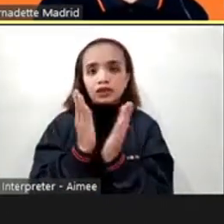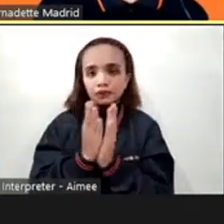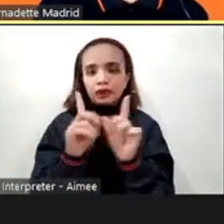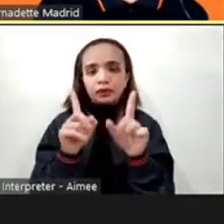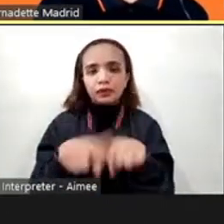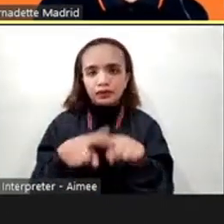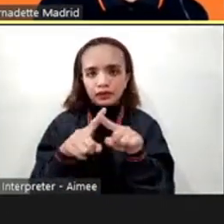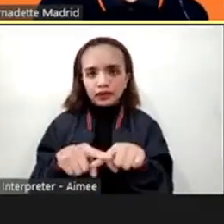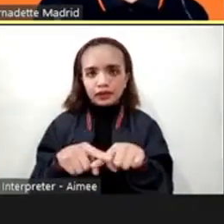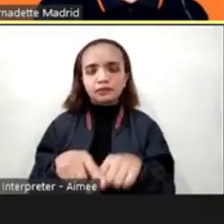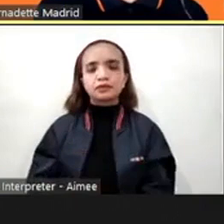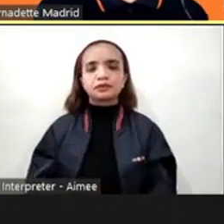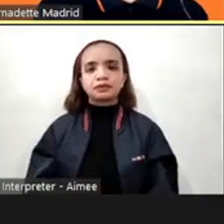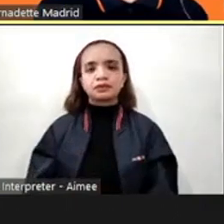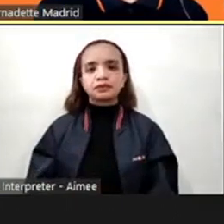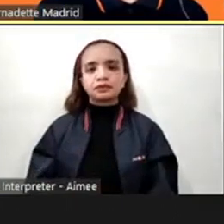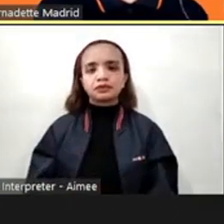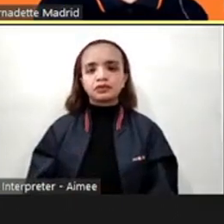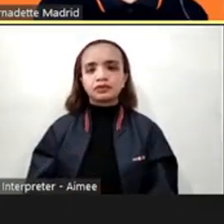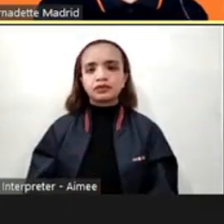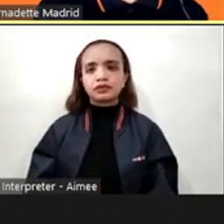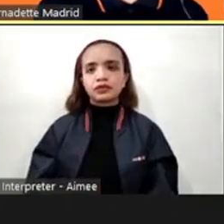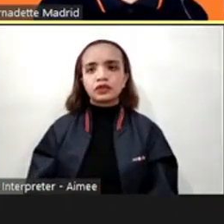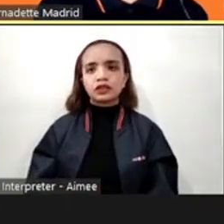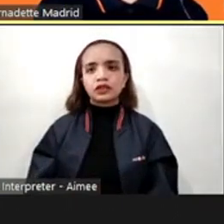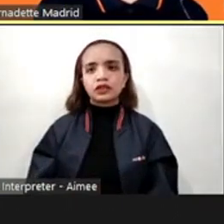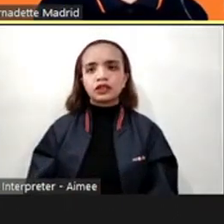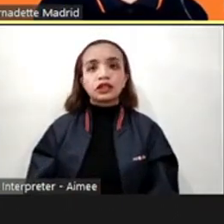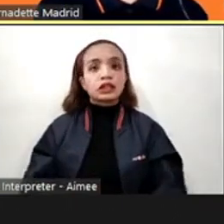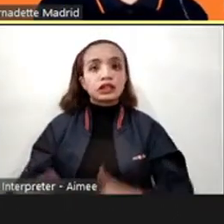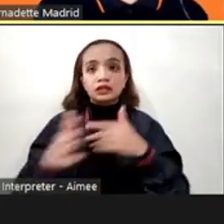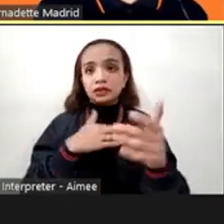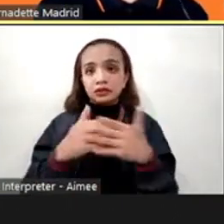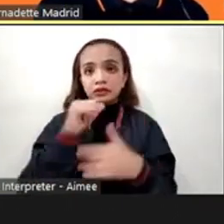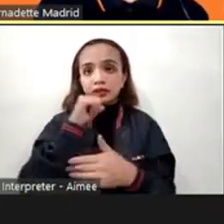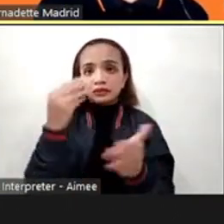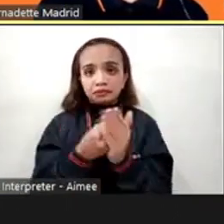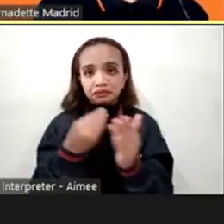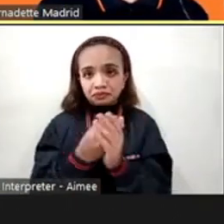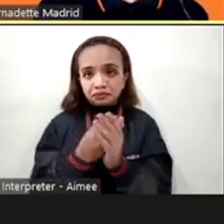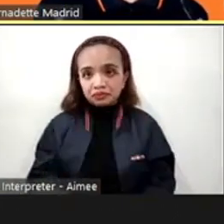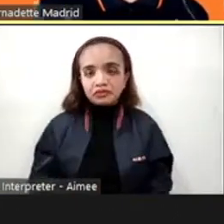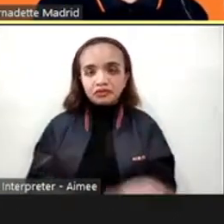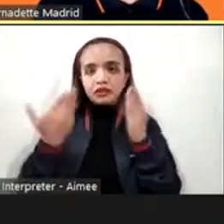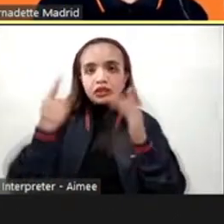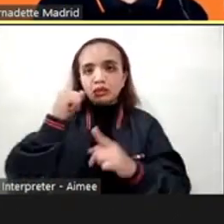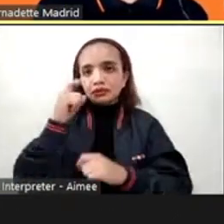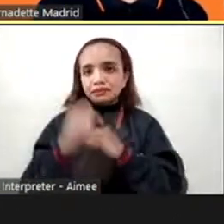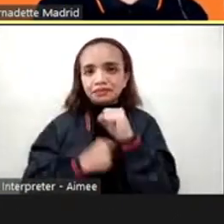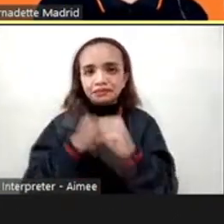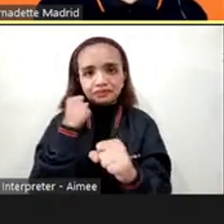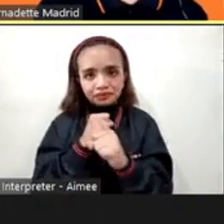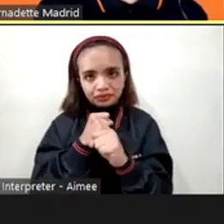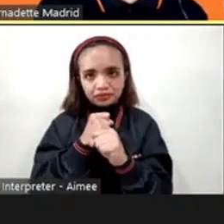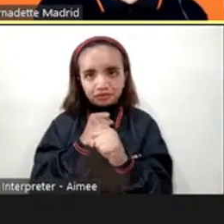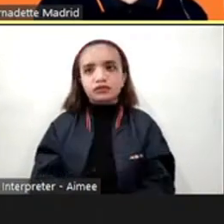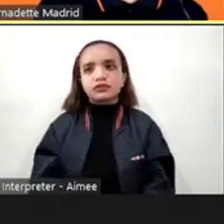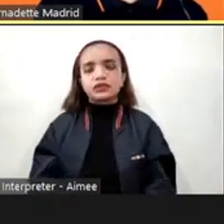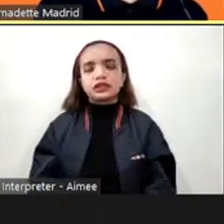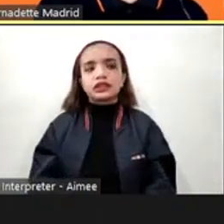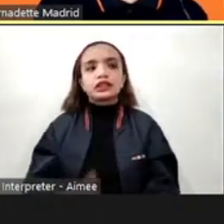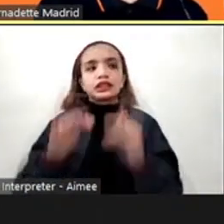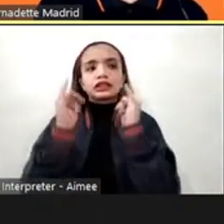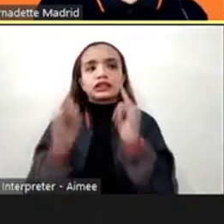that kahit hindi ka nag-fundraising for 1 year, you still have a budget